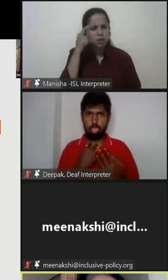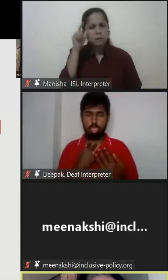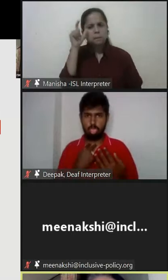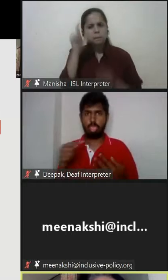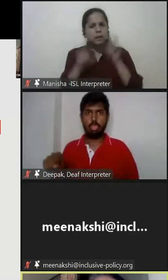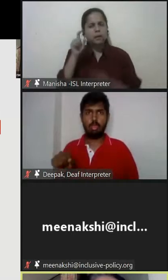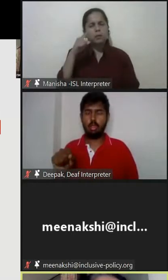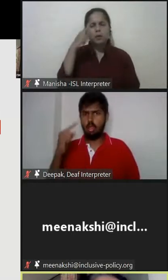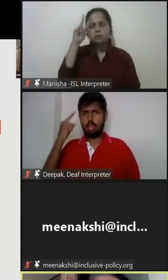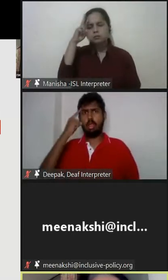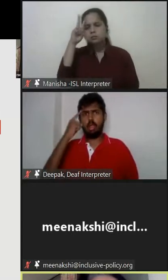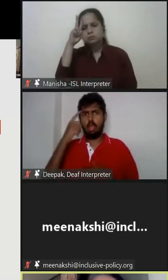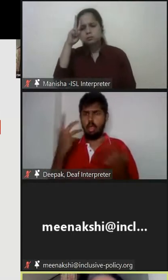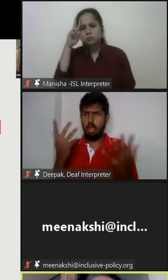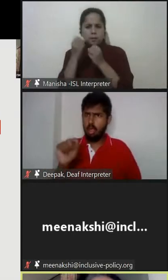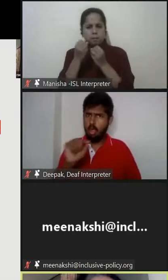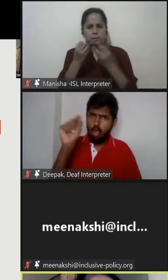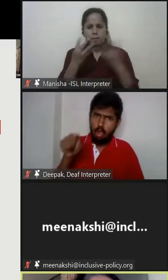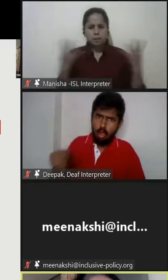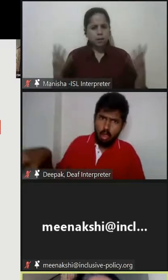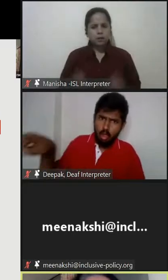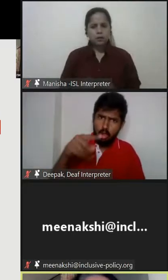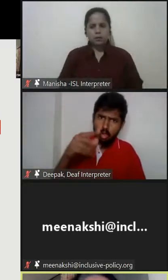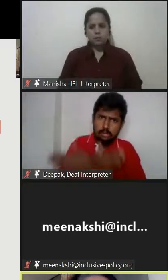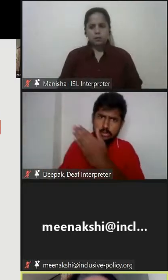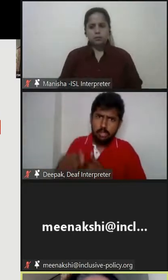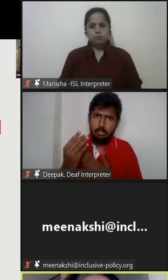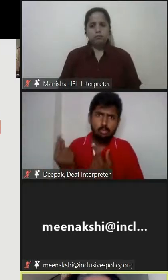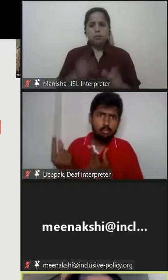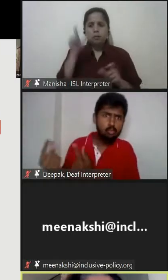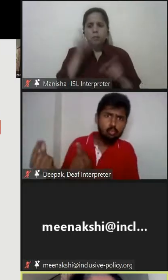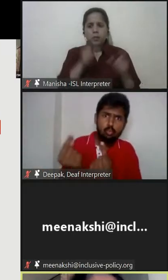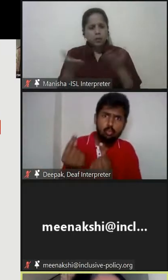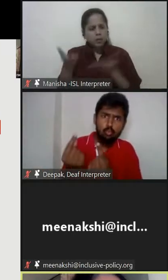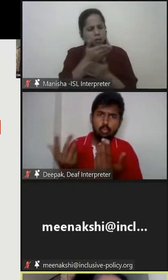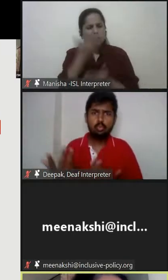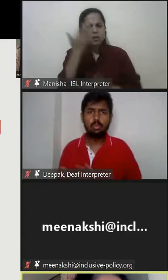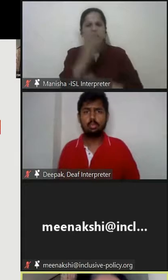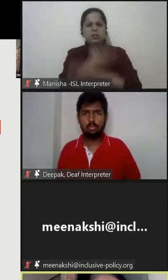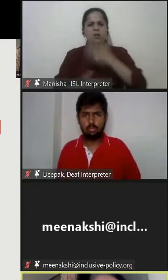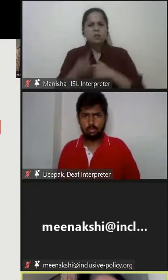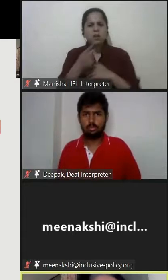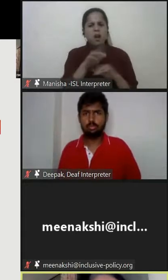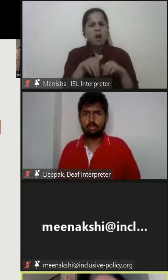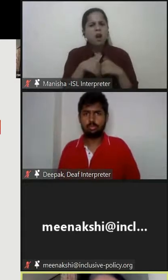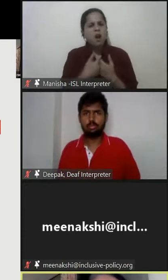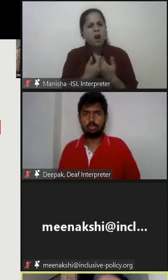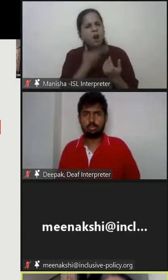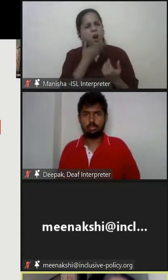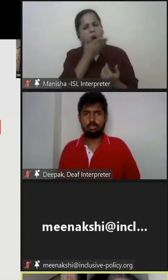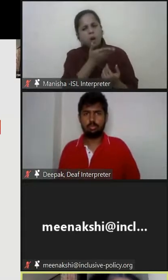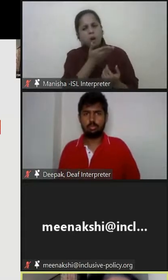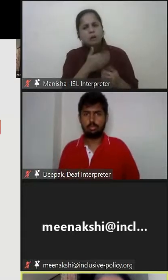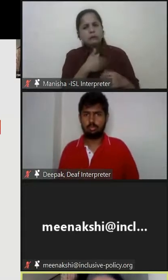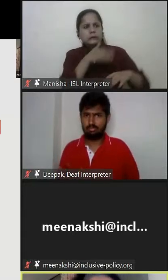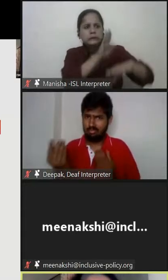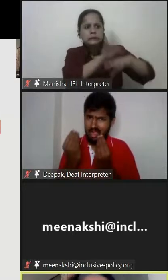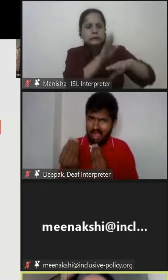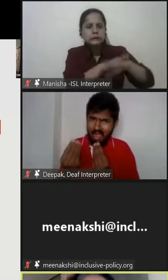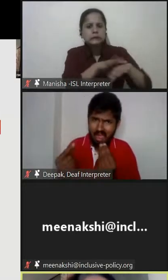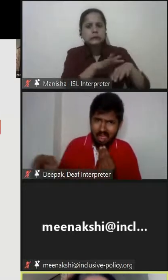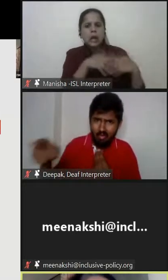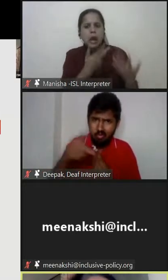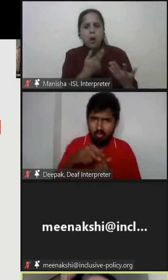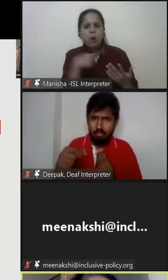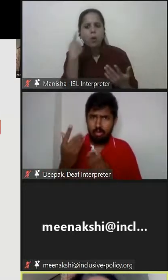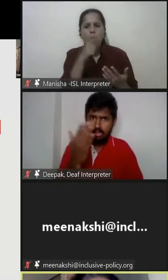of us. Where are all the people with disabilities? How do we reach out to them and other